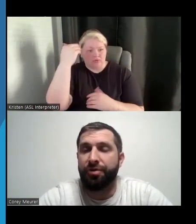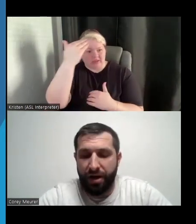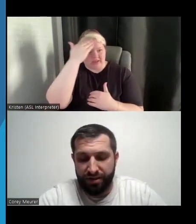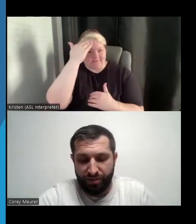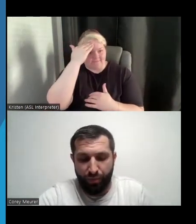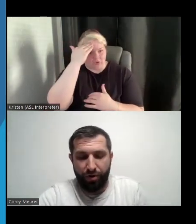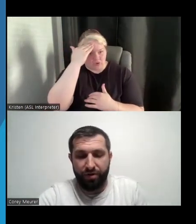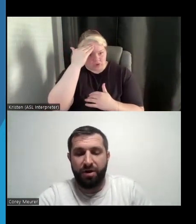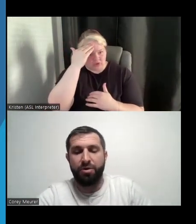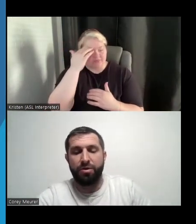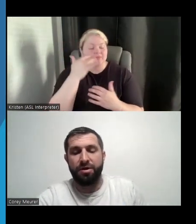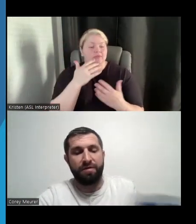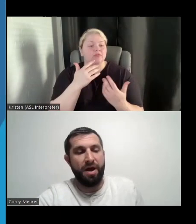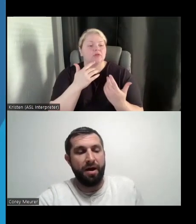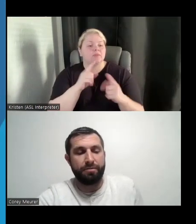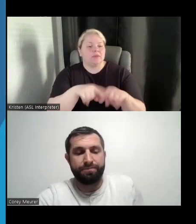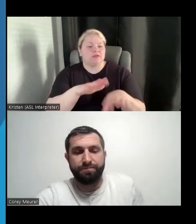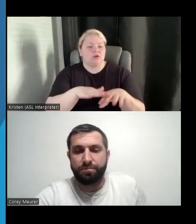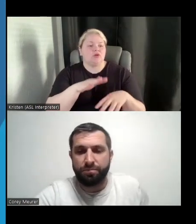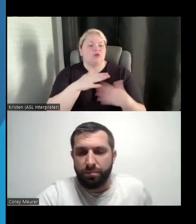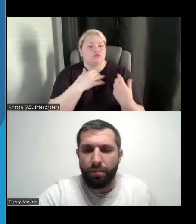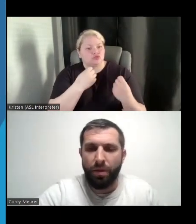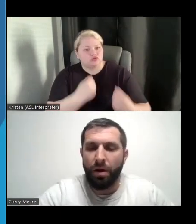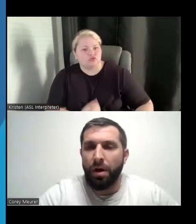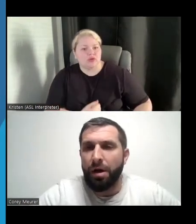a nurturing and supportive community of care.